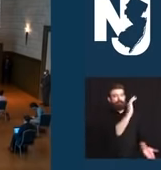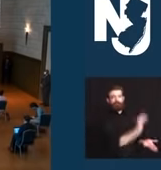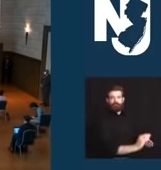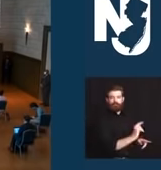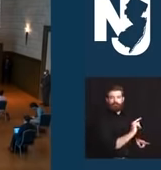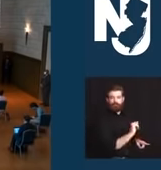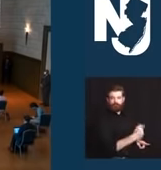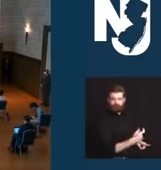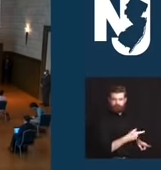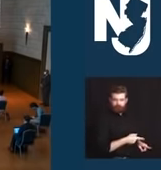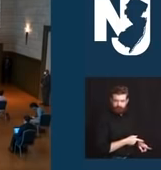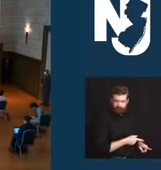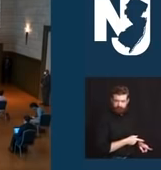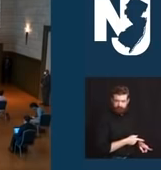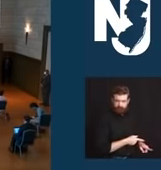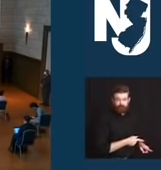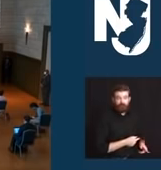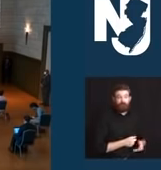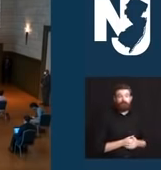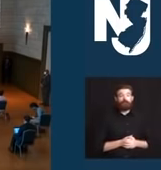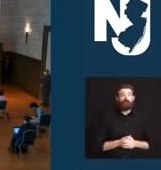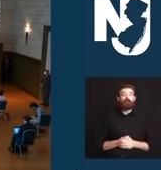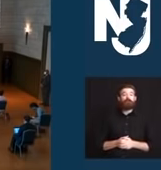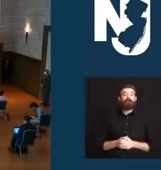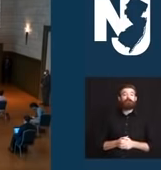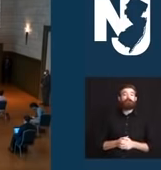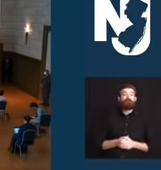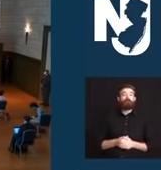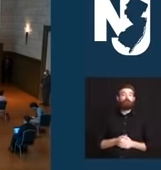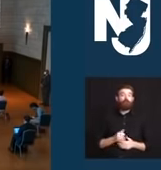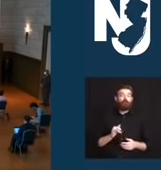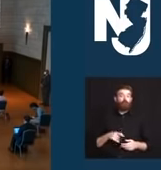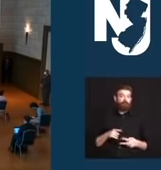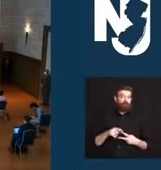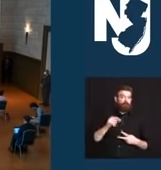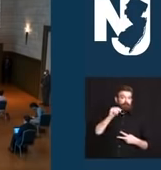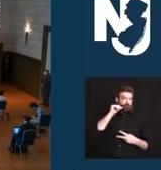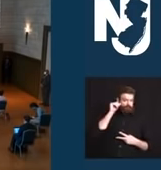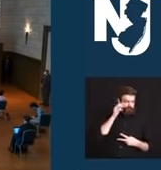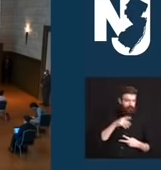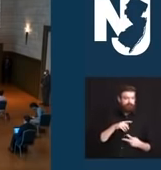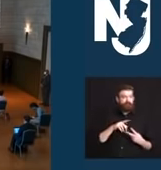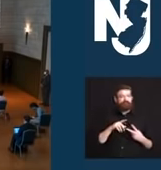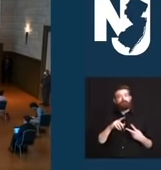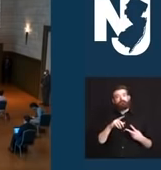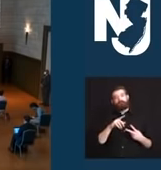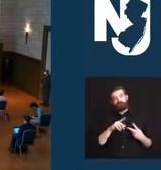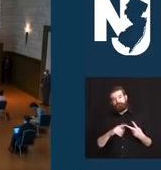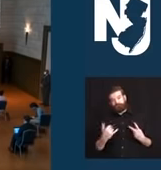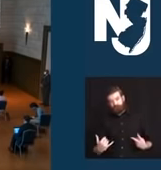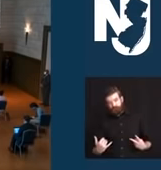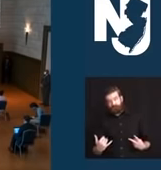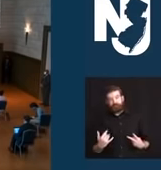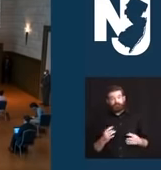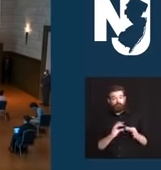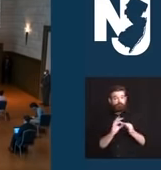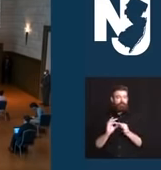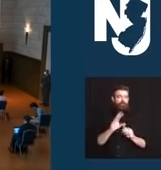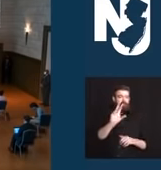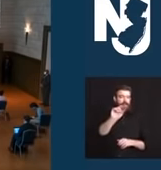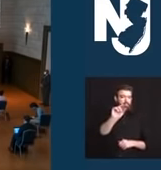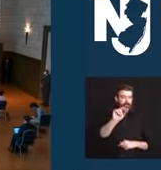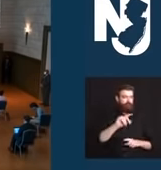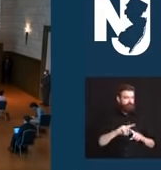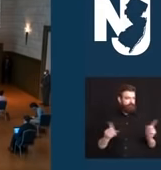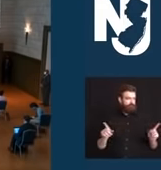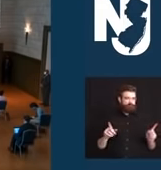these two advances aren't directly related to each other, they are both critical parts of the stronger and fairer New Jersey